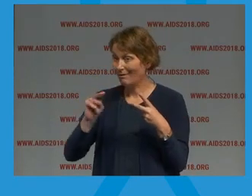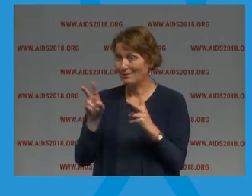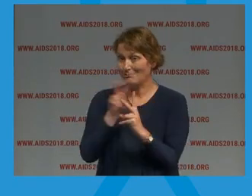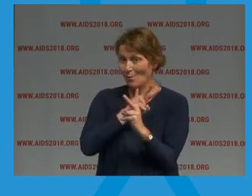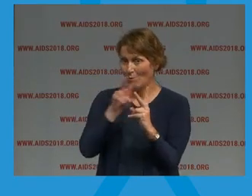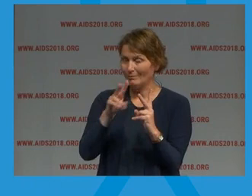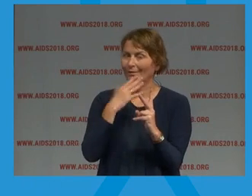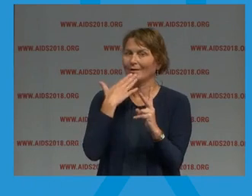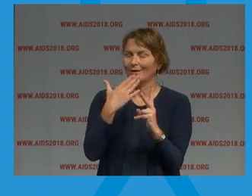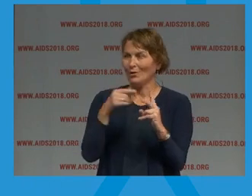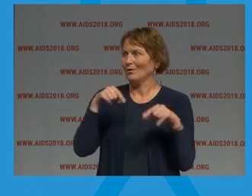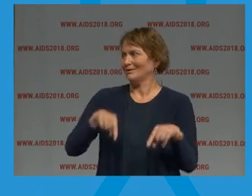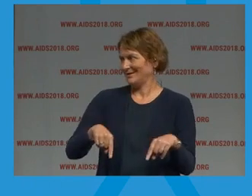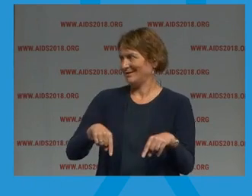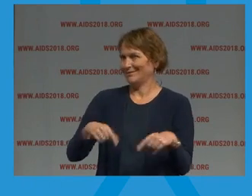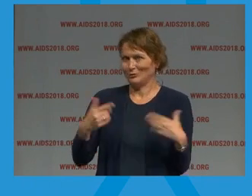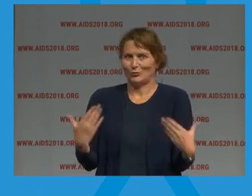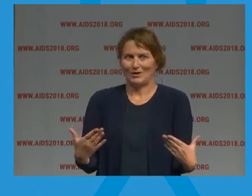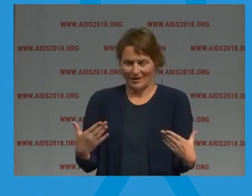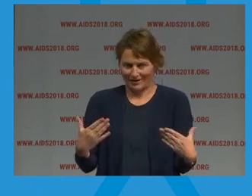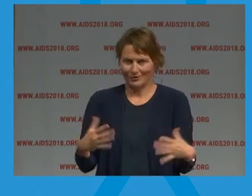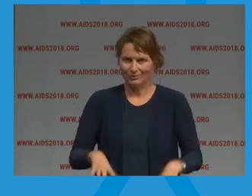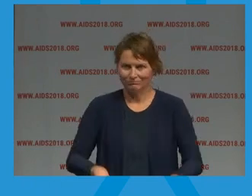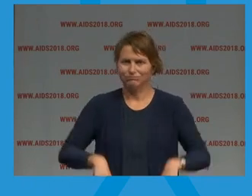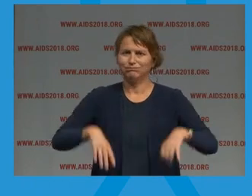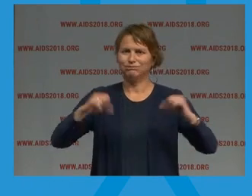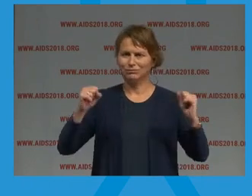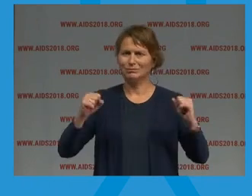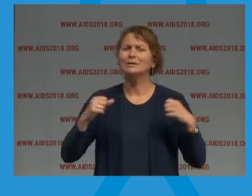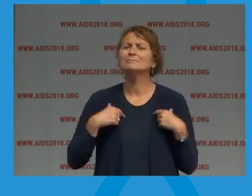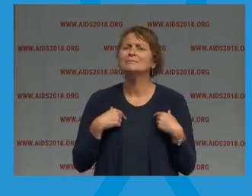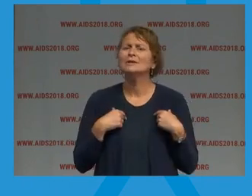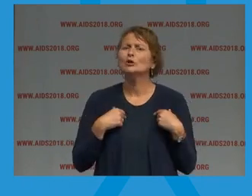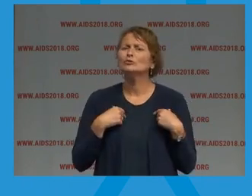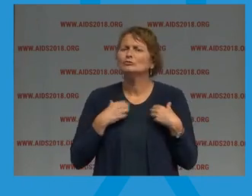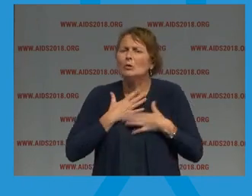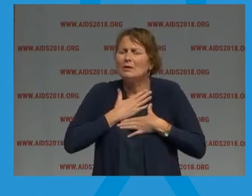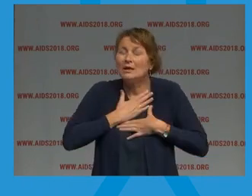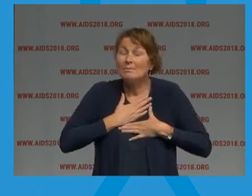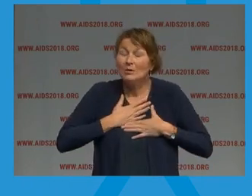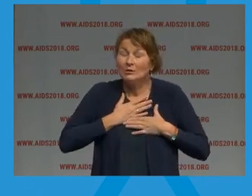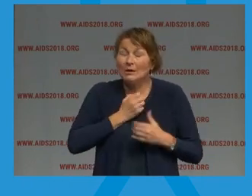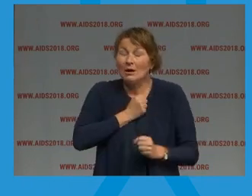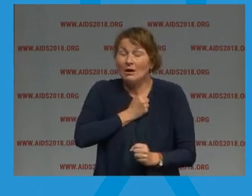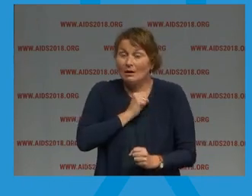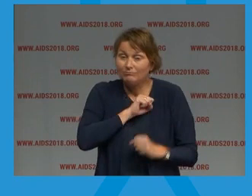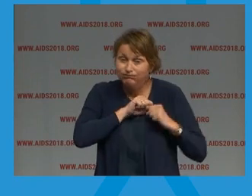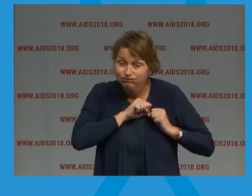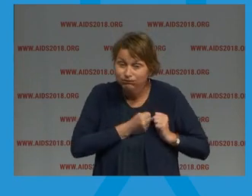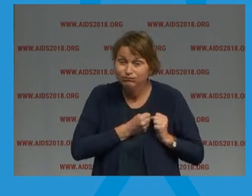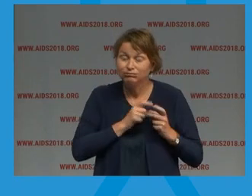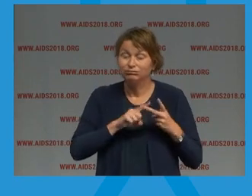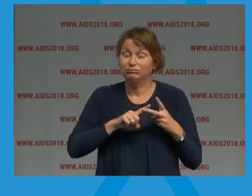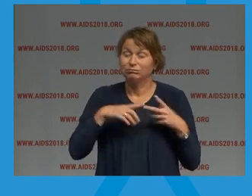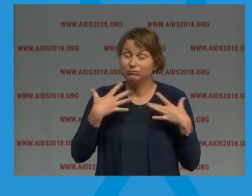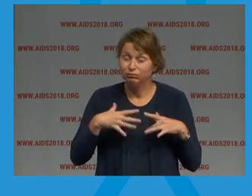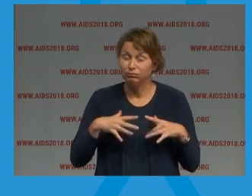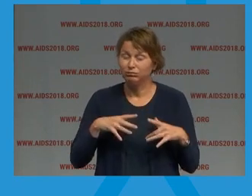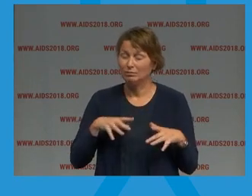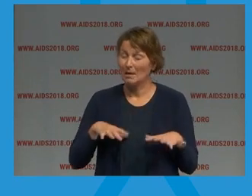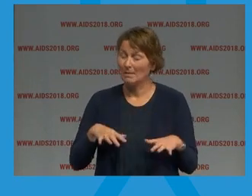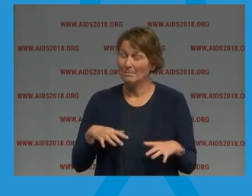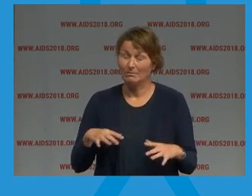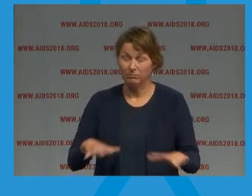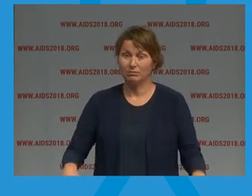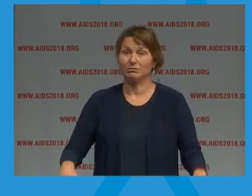what you've managed to do here today. Emotional pain can be debilitating, it can be paralyzing. You've managed to take